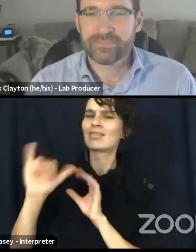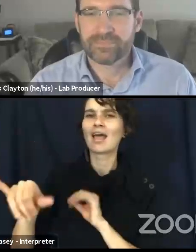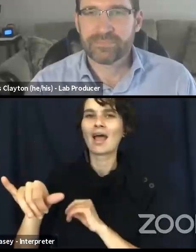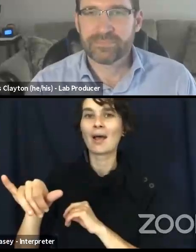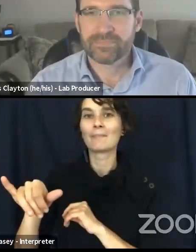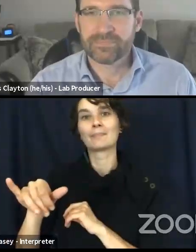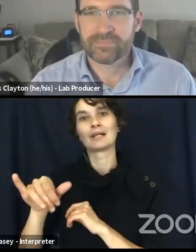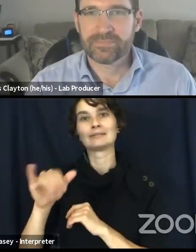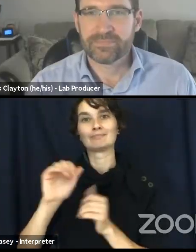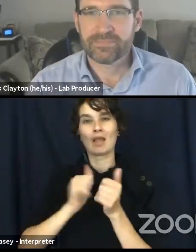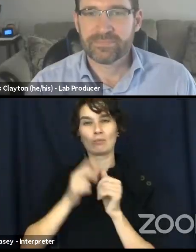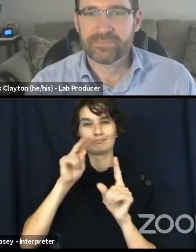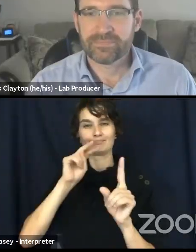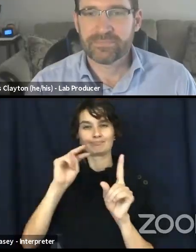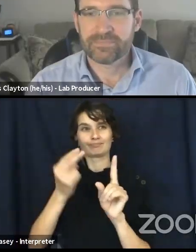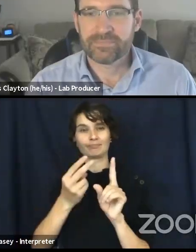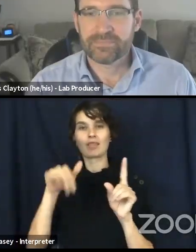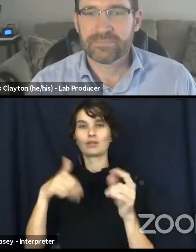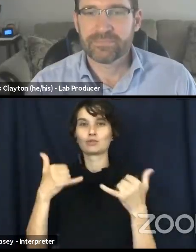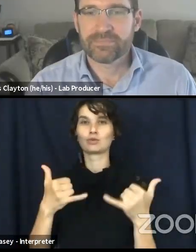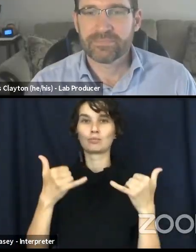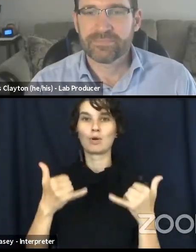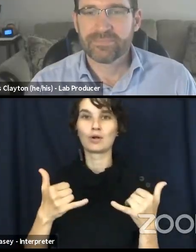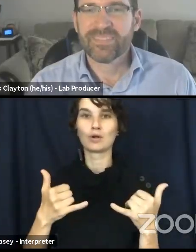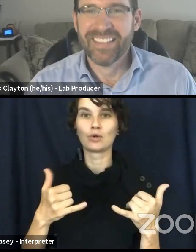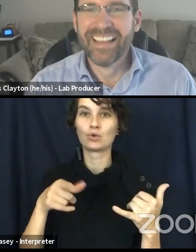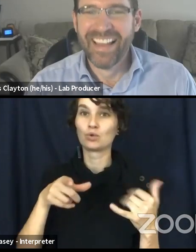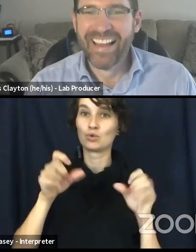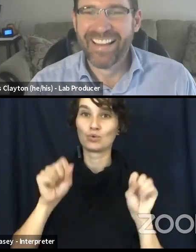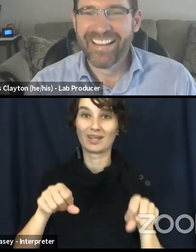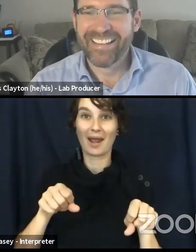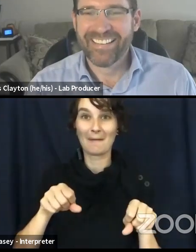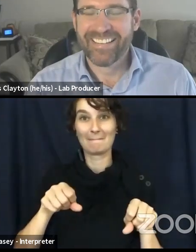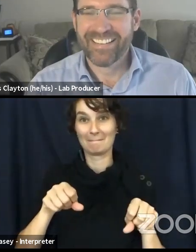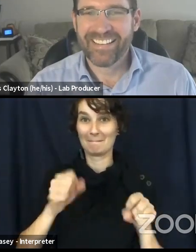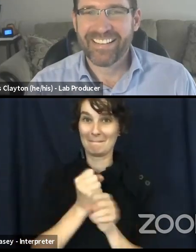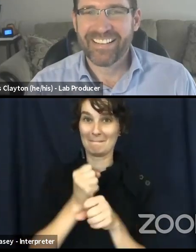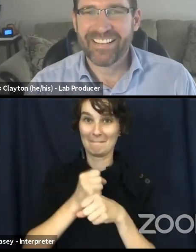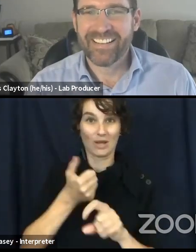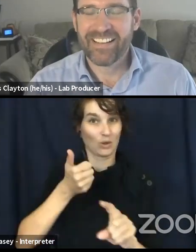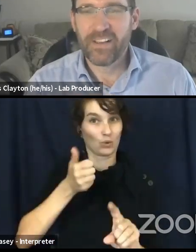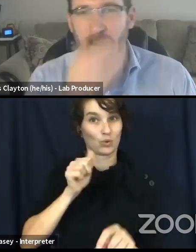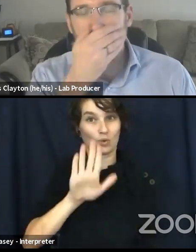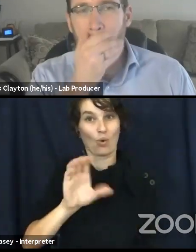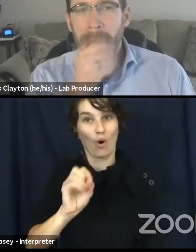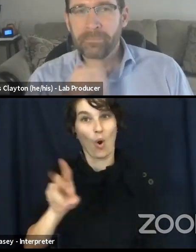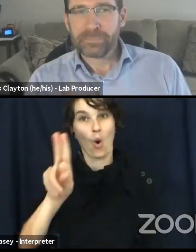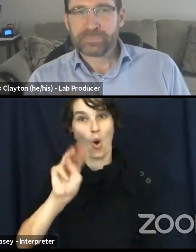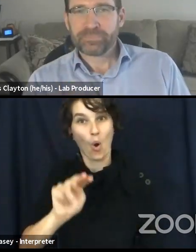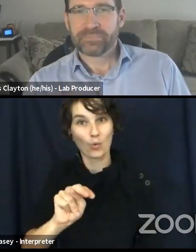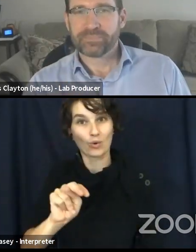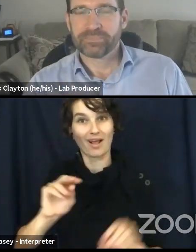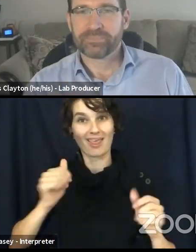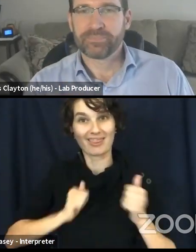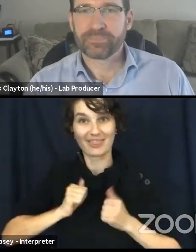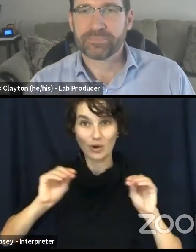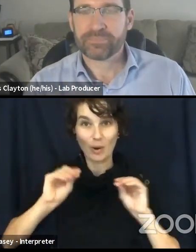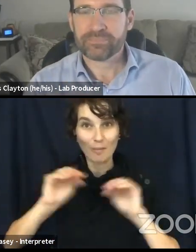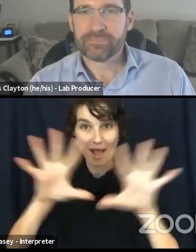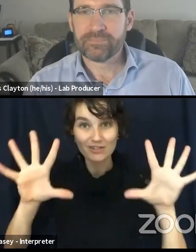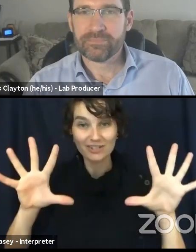a time where you can become your own sorcerer to your own theater magic, magic of theater. And I, you know, like, the